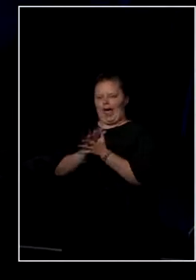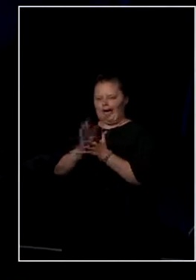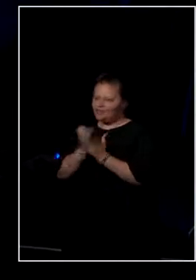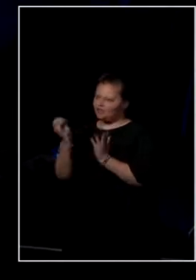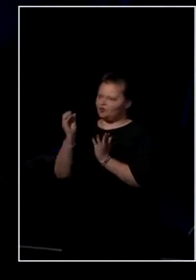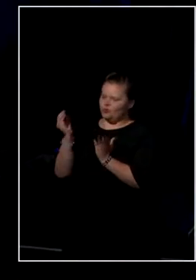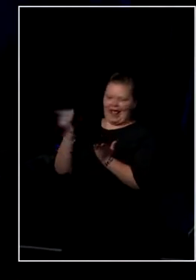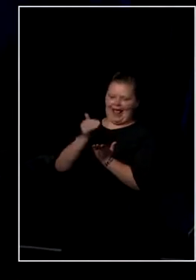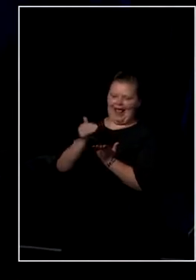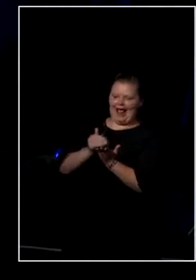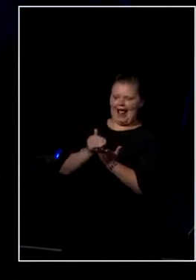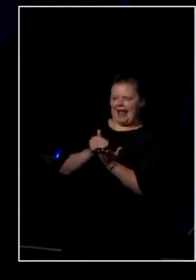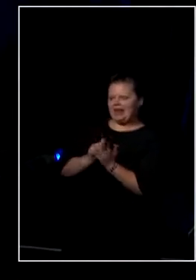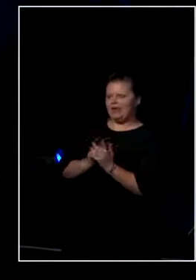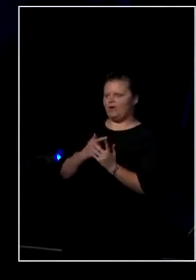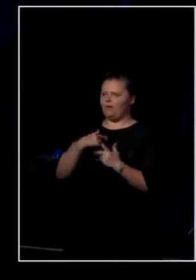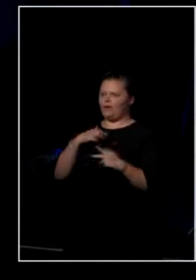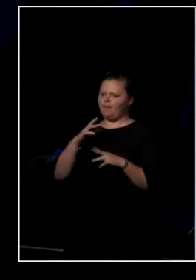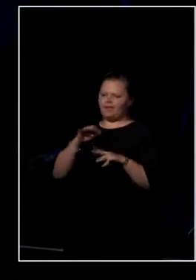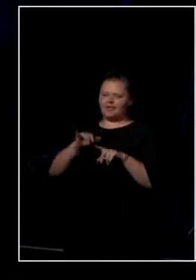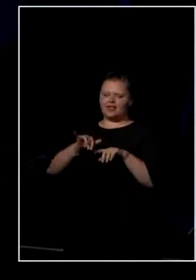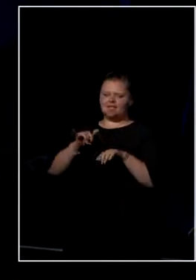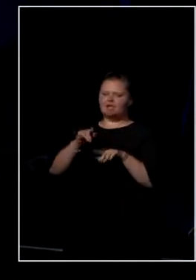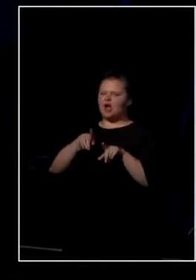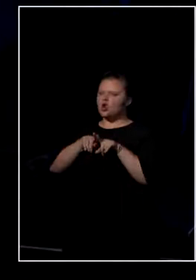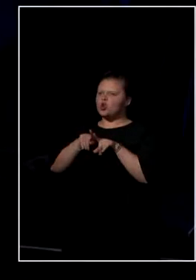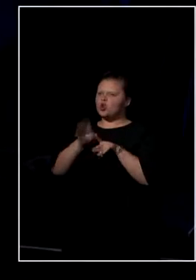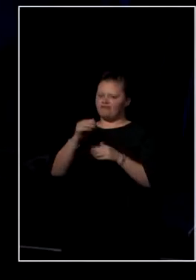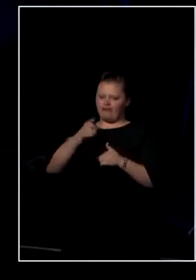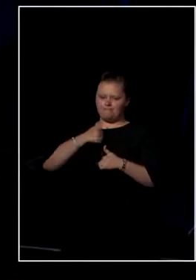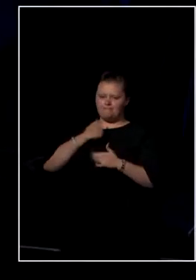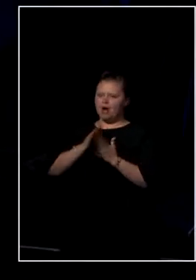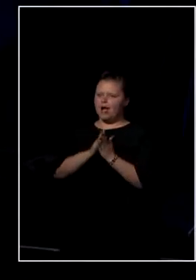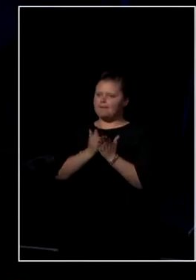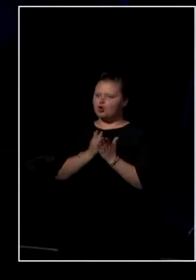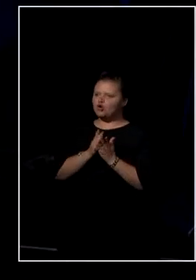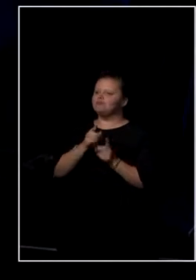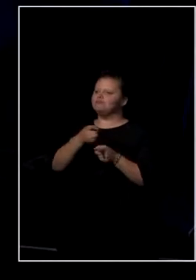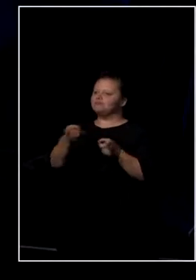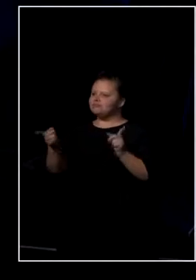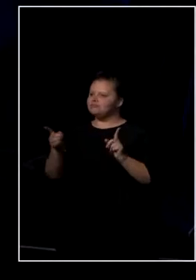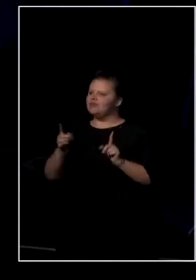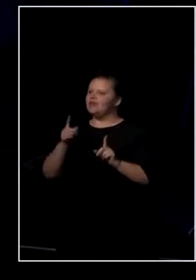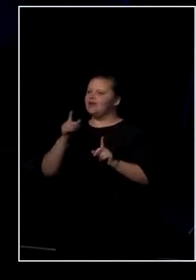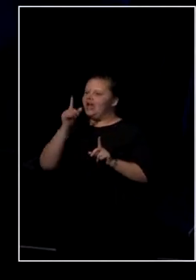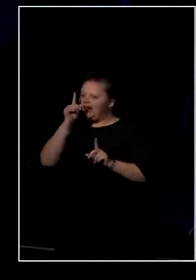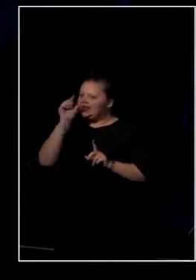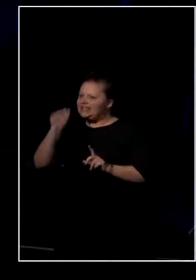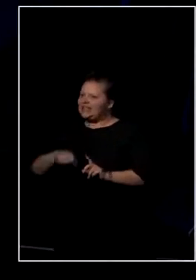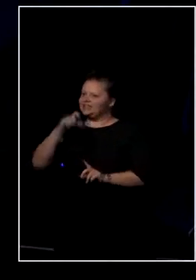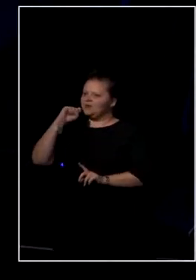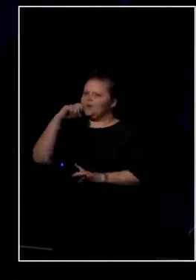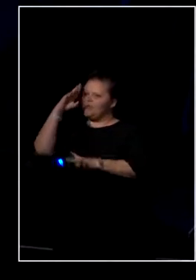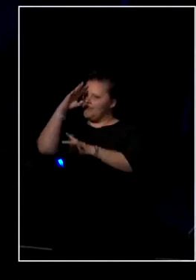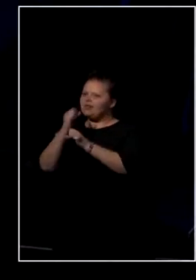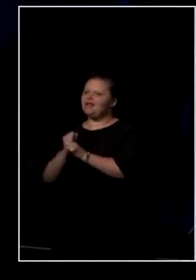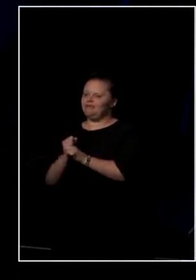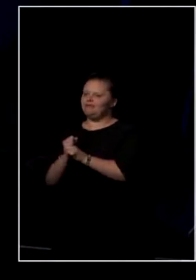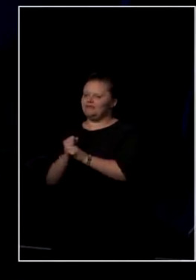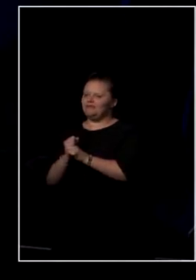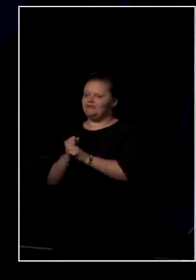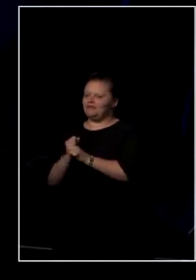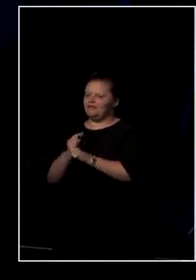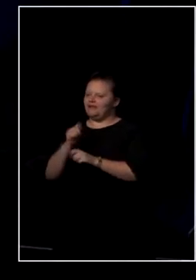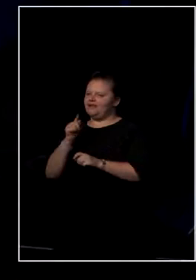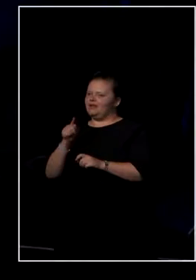hoping that they'll learn about my book, that they are to be believed. Yeah. They are. And that their word